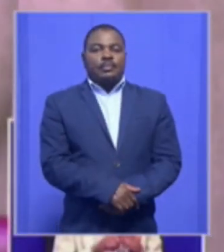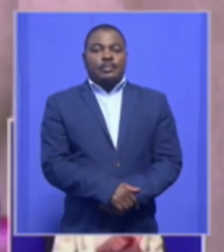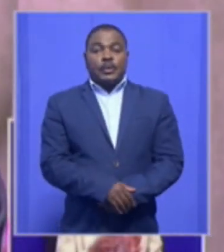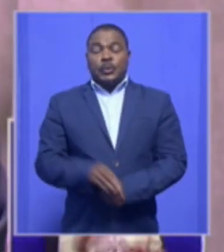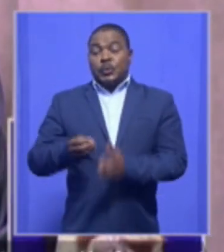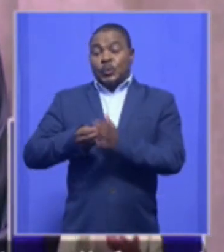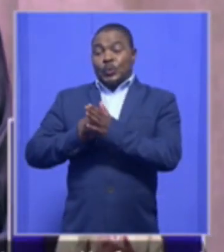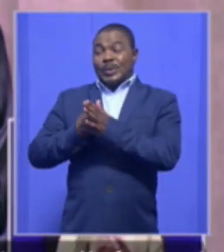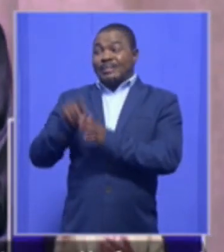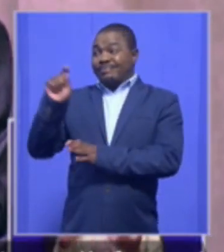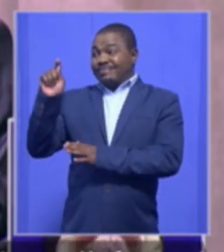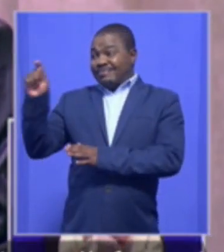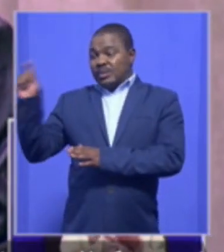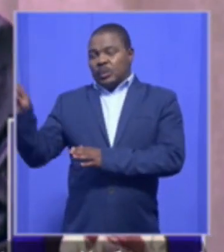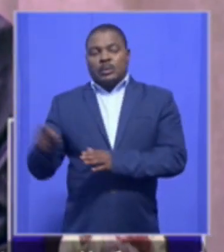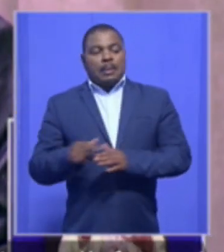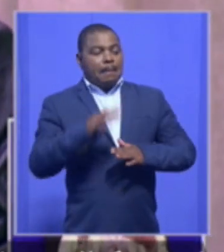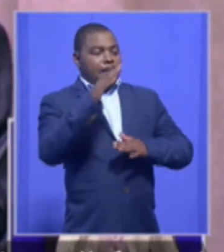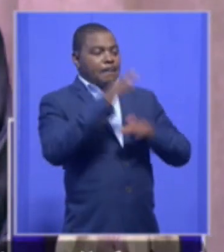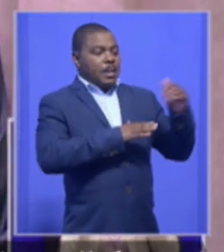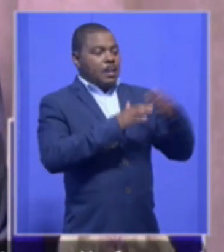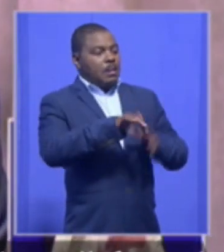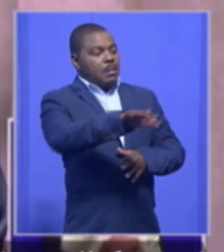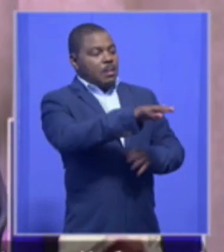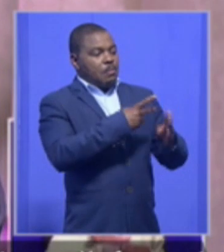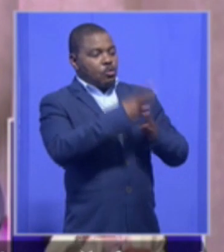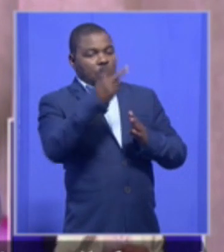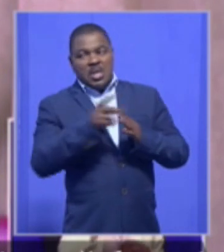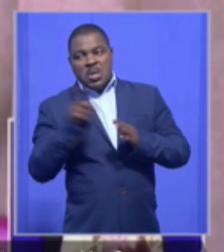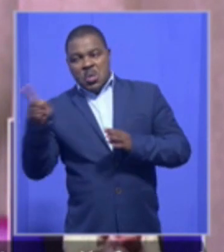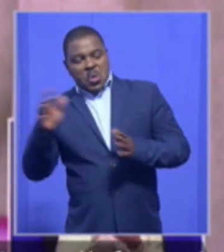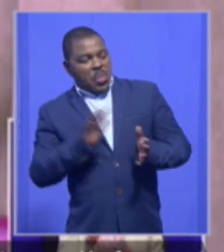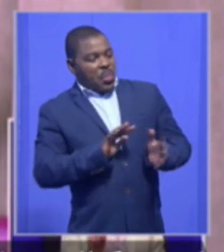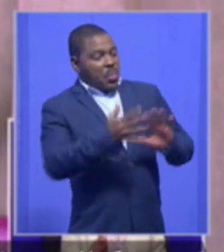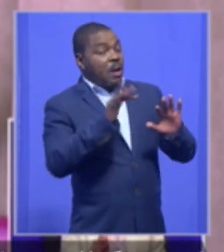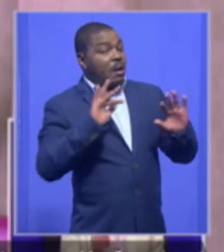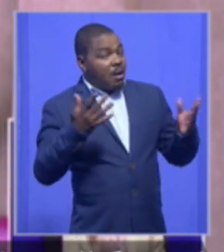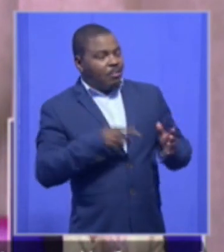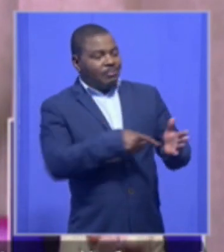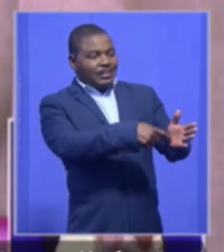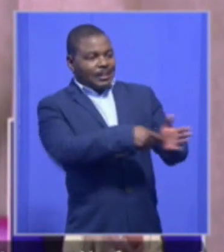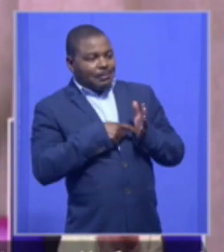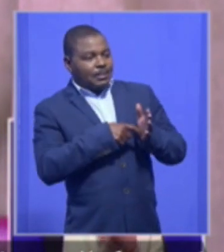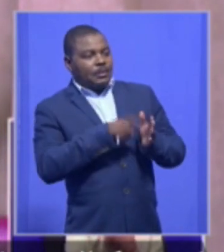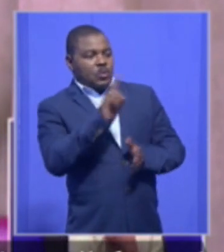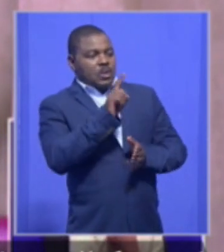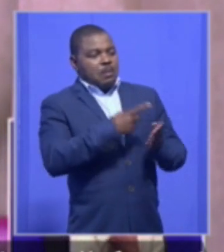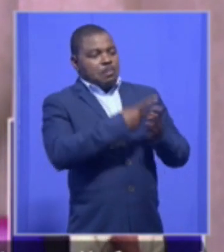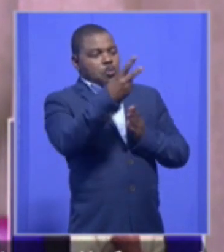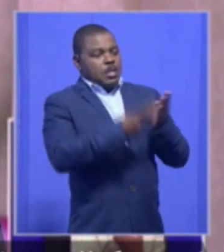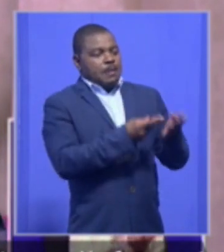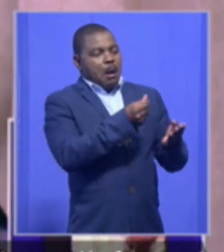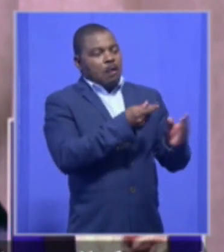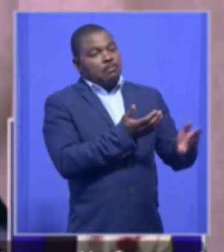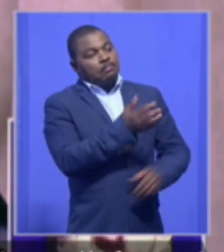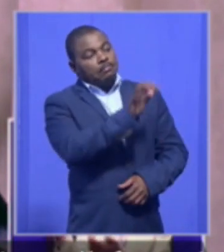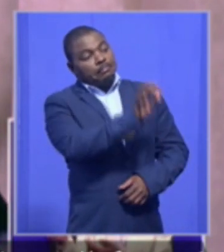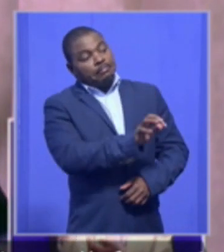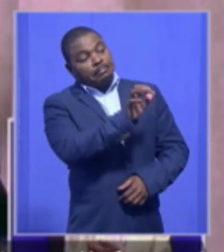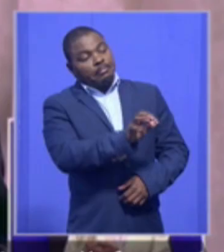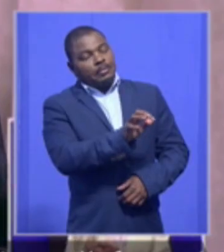Criminals disrupt construction site with demands for project funds under